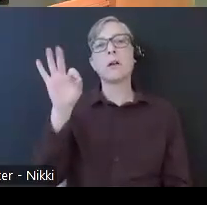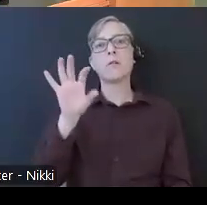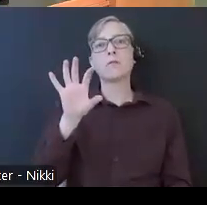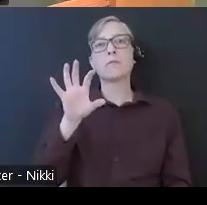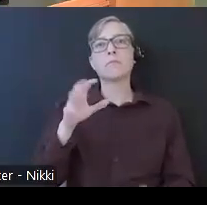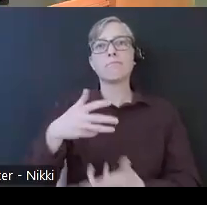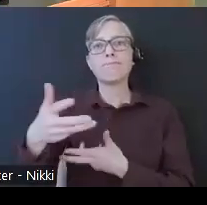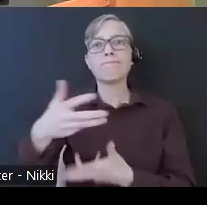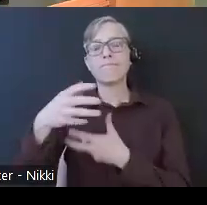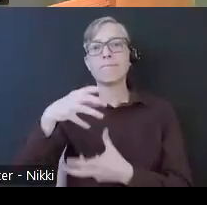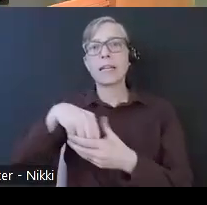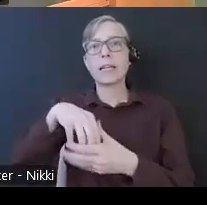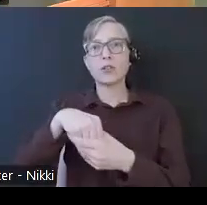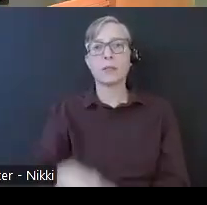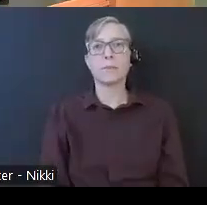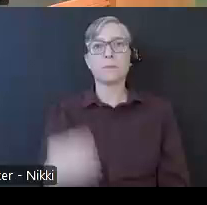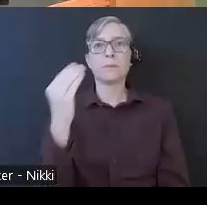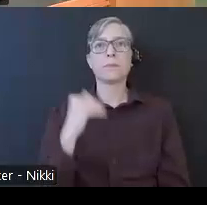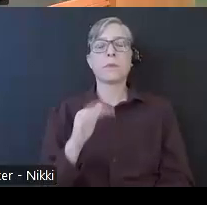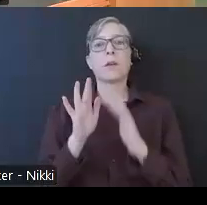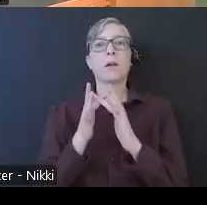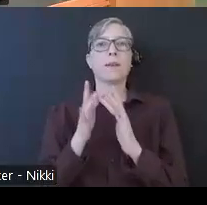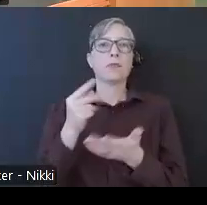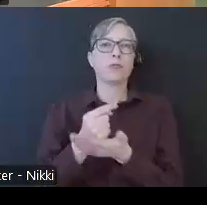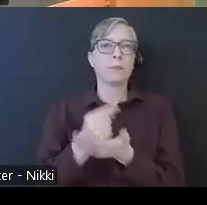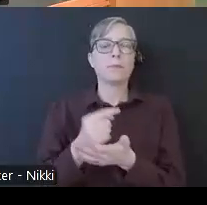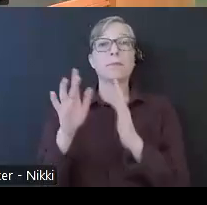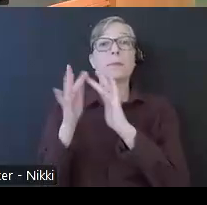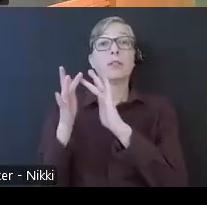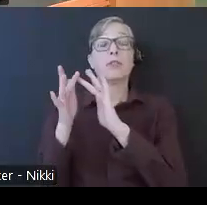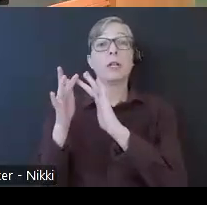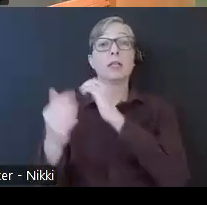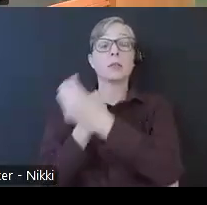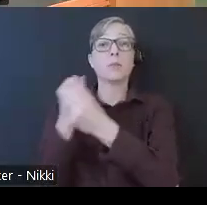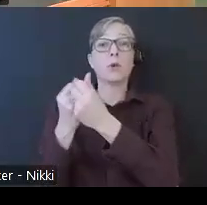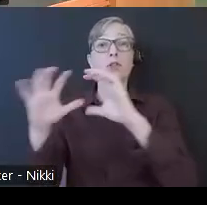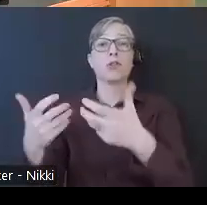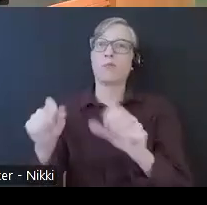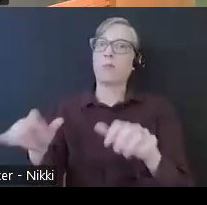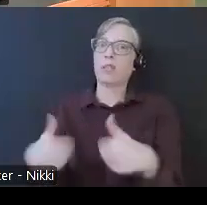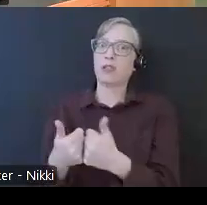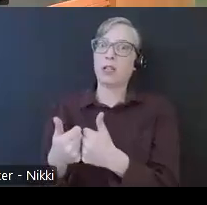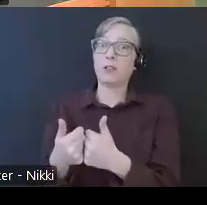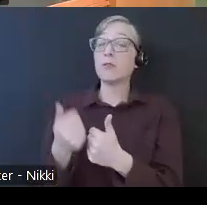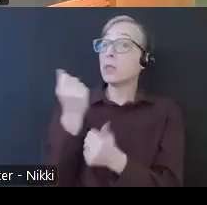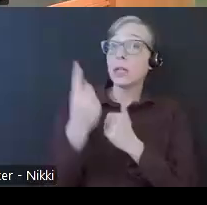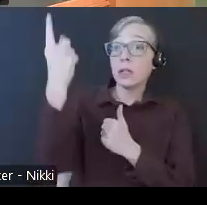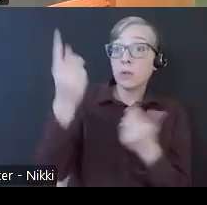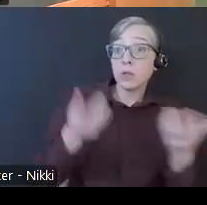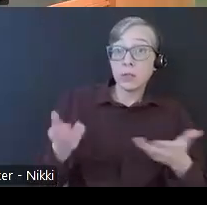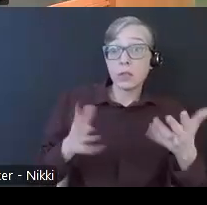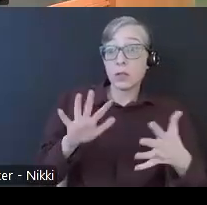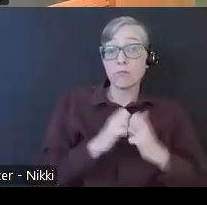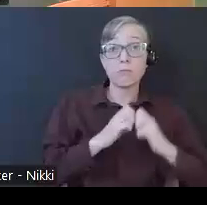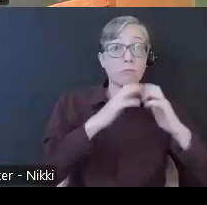Online treatment, the internet support group, it's very challenging. I don't know, has anyone in this room created an internet support group?